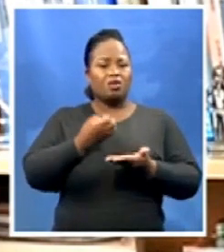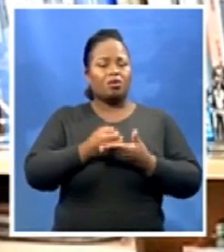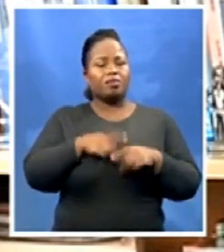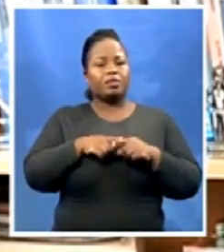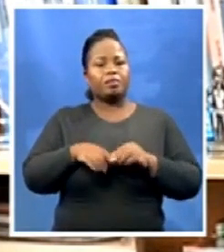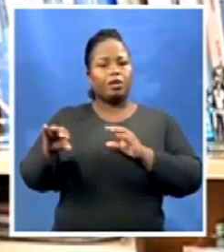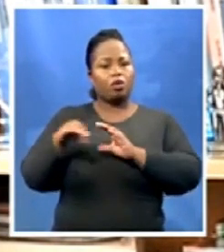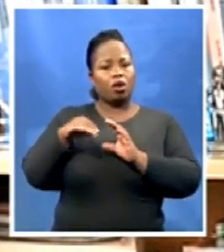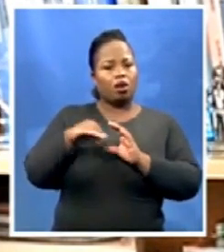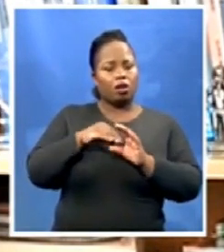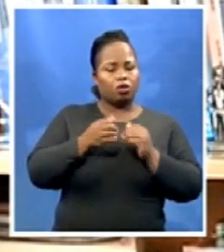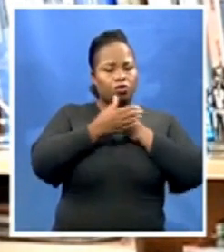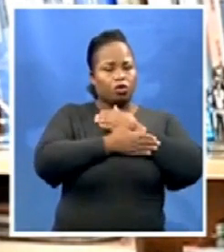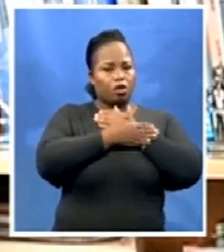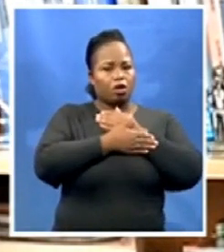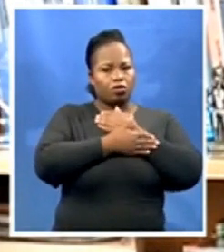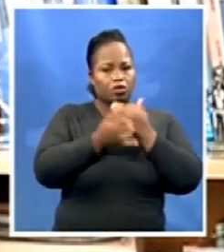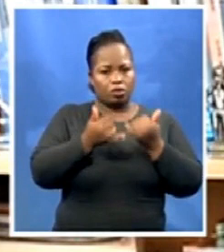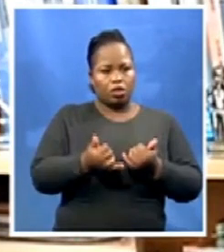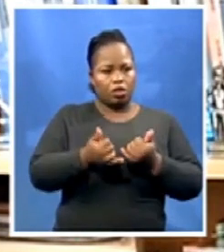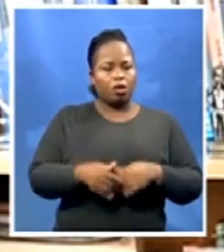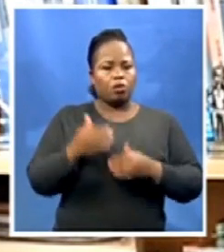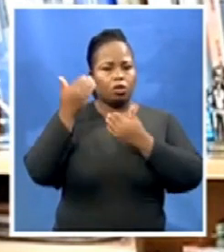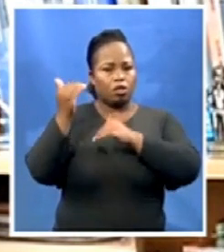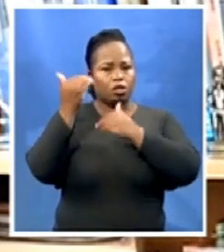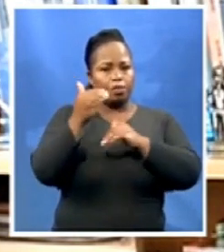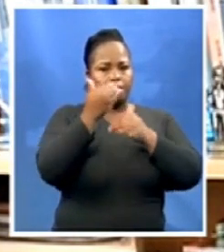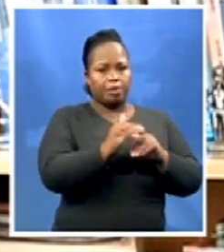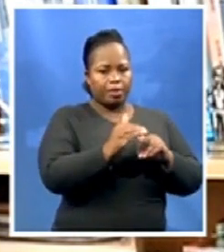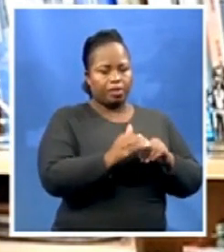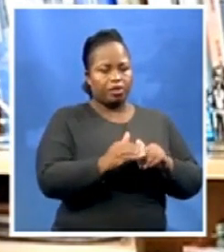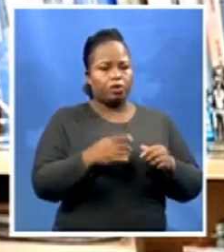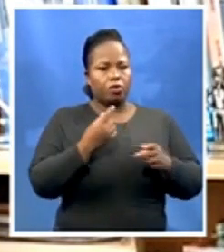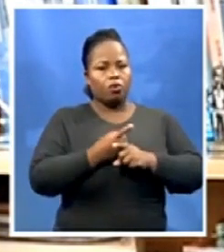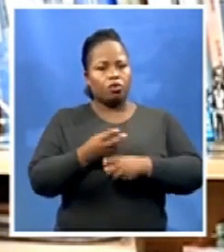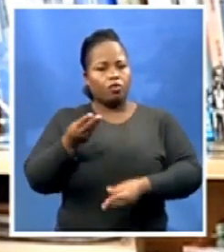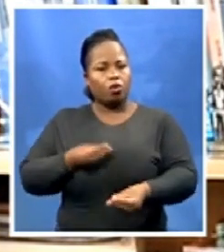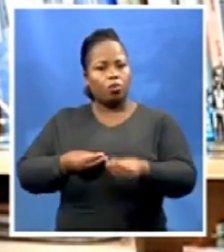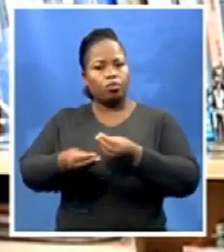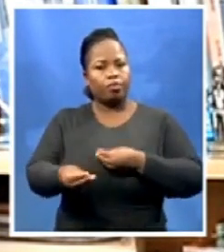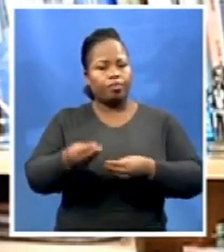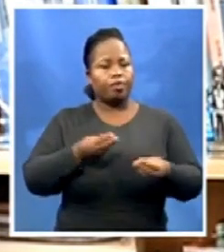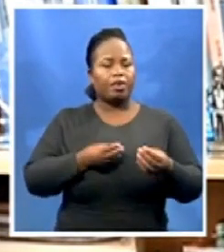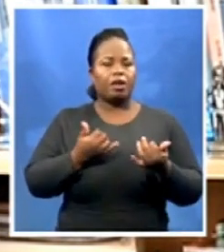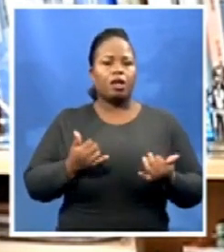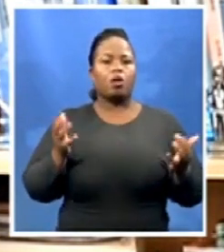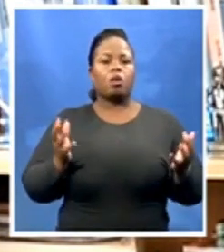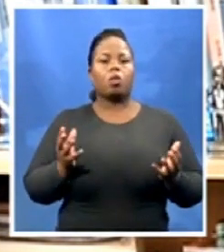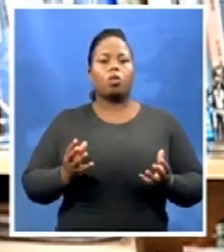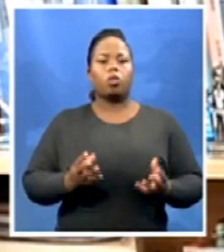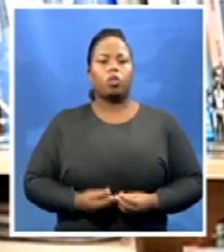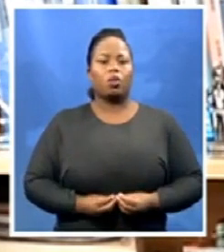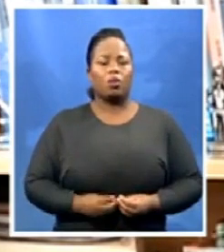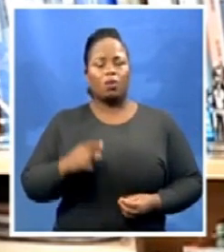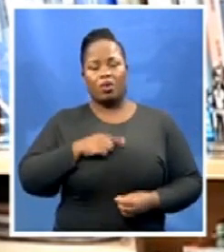of products or the trade routes literally dying up because of the fear of the spread of corona means